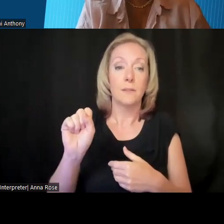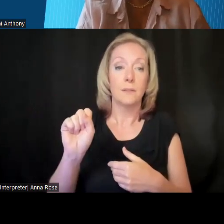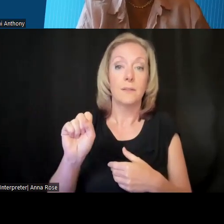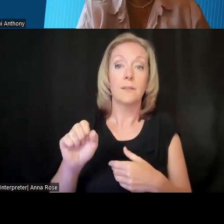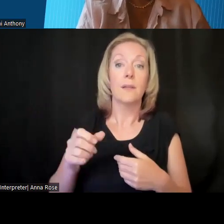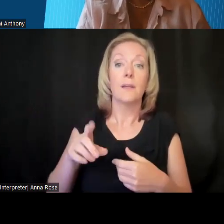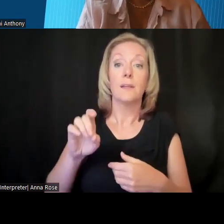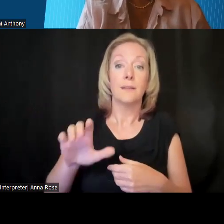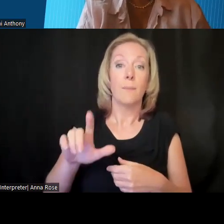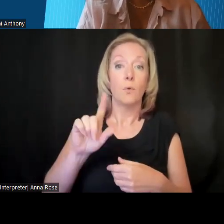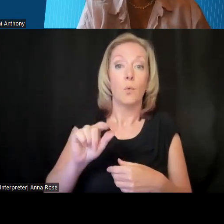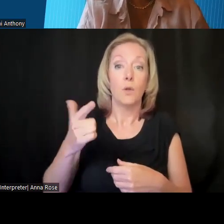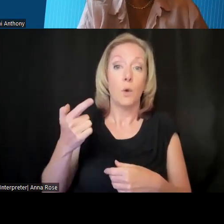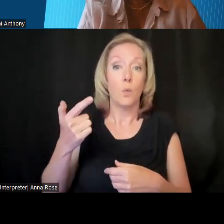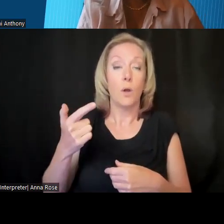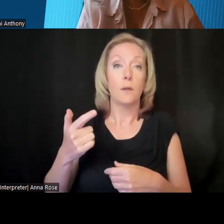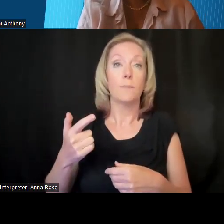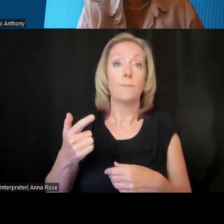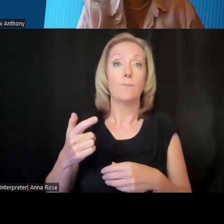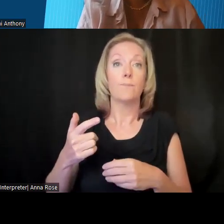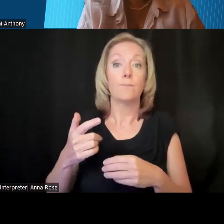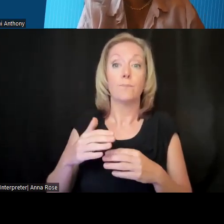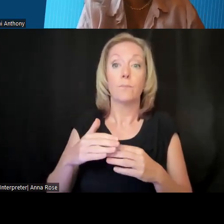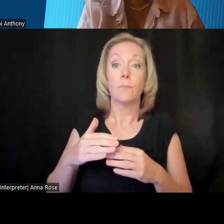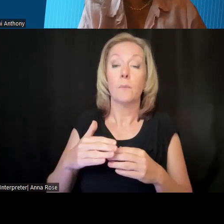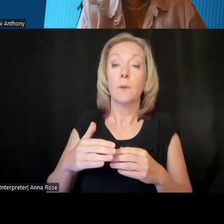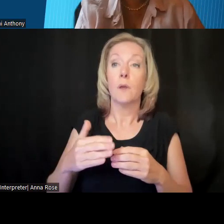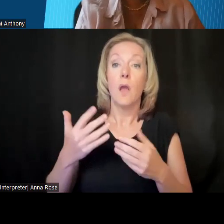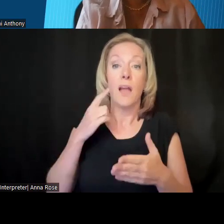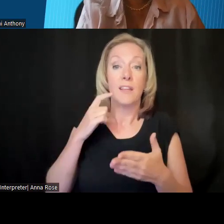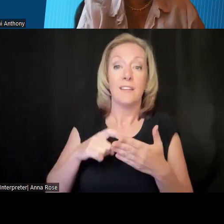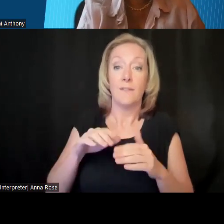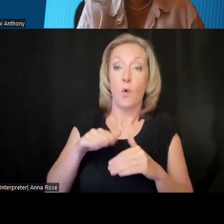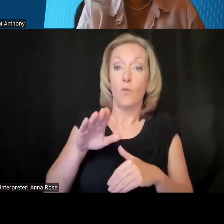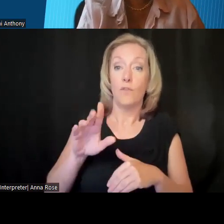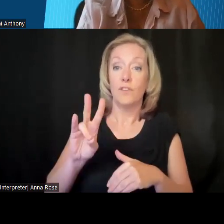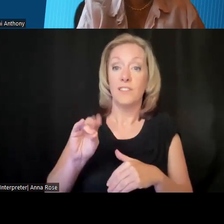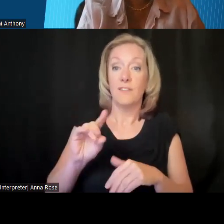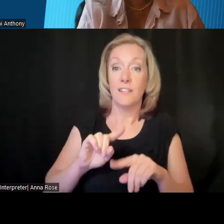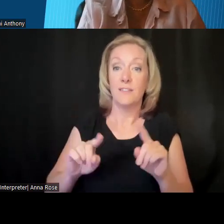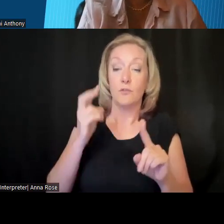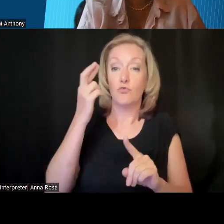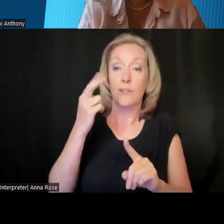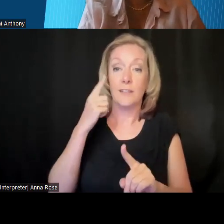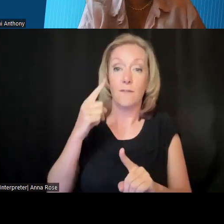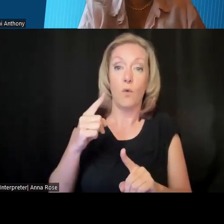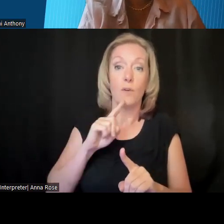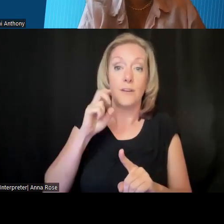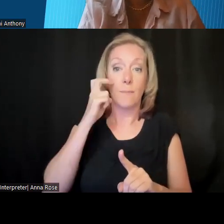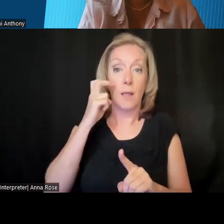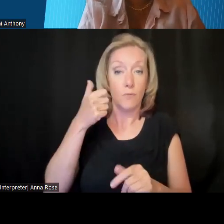December 2021, there were more than 70 causes identified. So remember, we had about 11,000 kids. I actually think it was